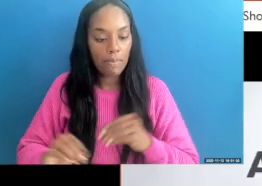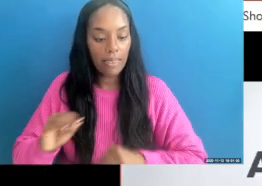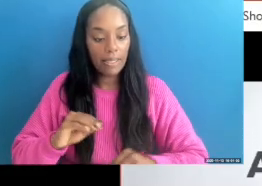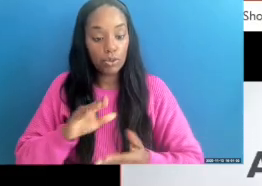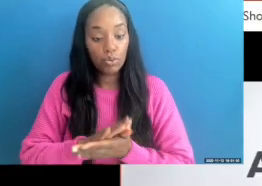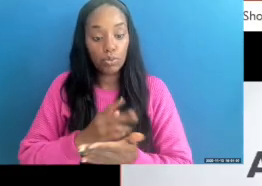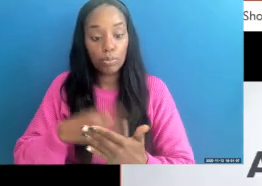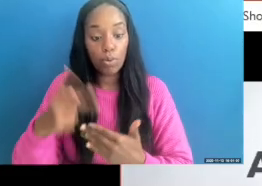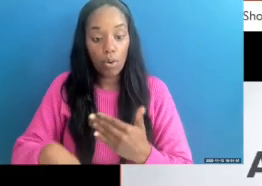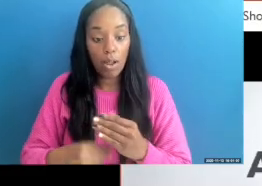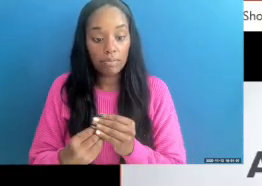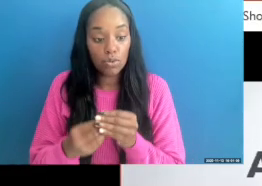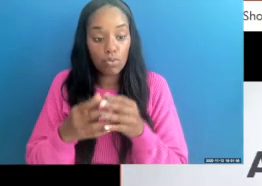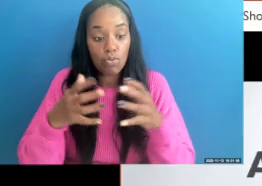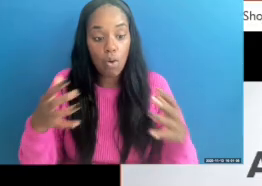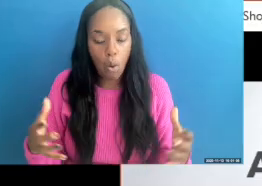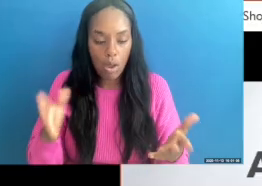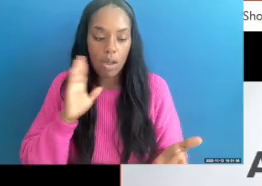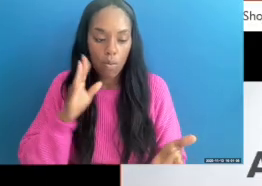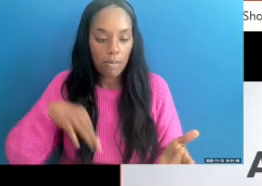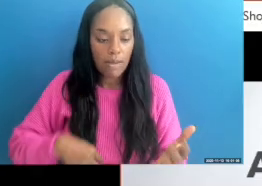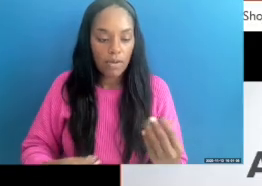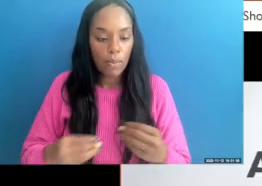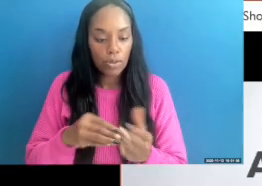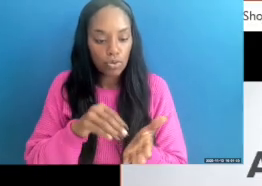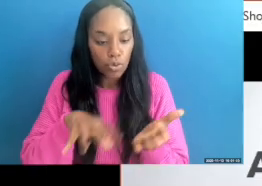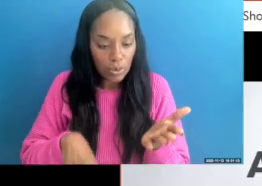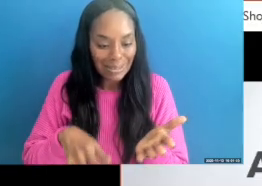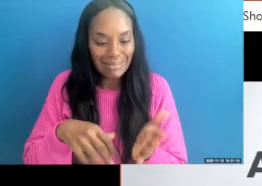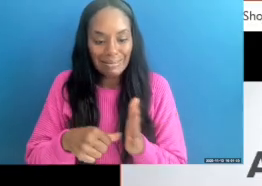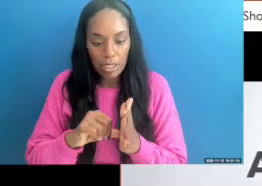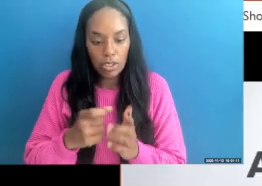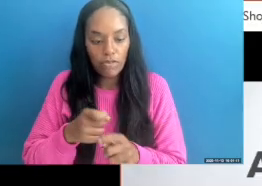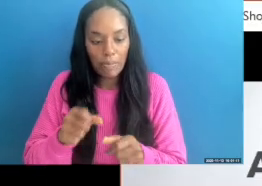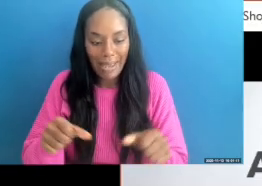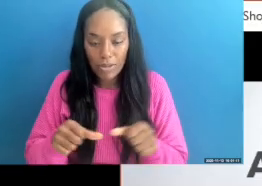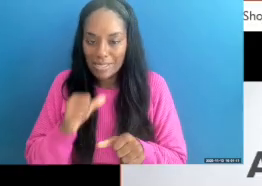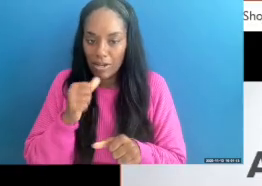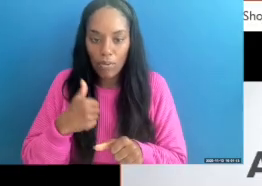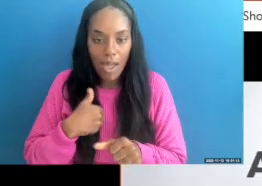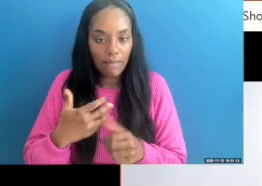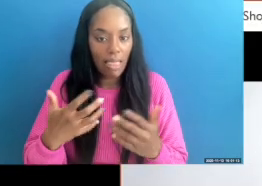from areas that don't have as many resources. Next slide, please.